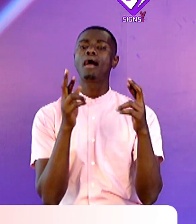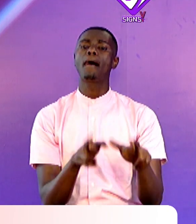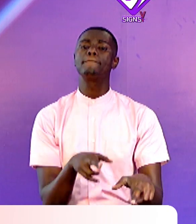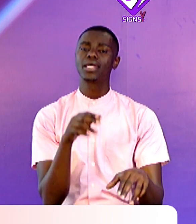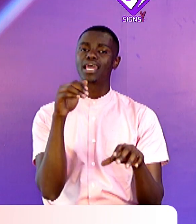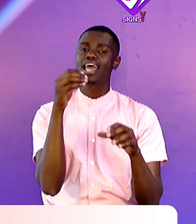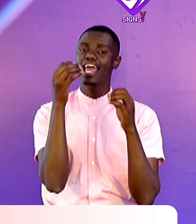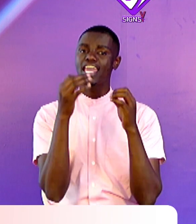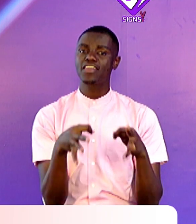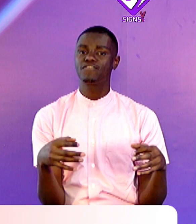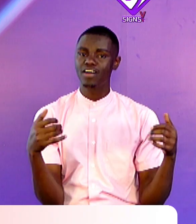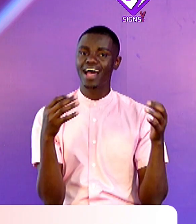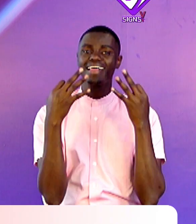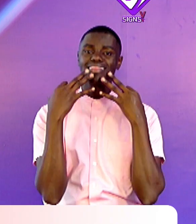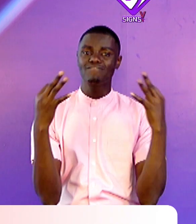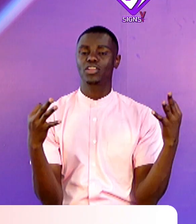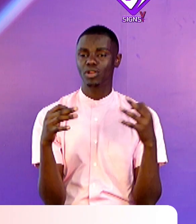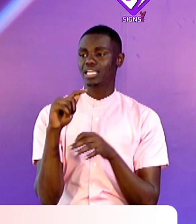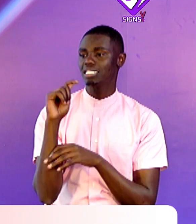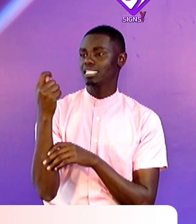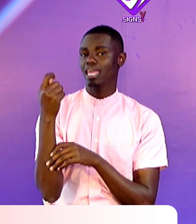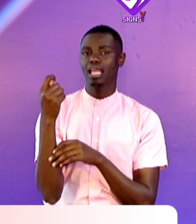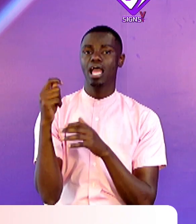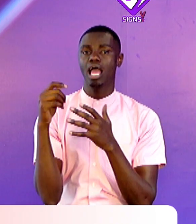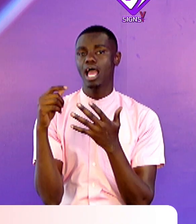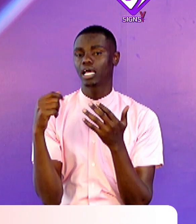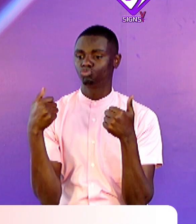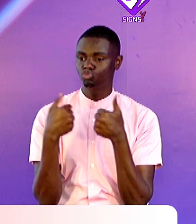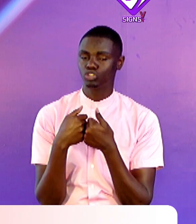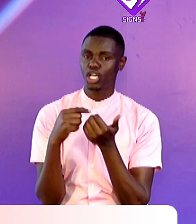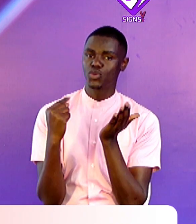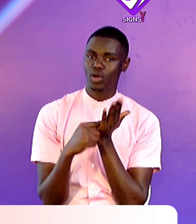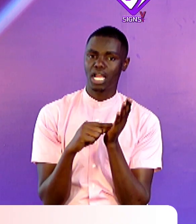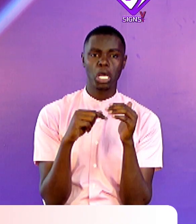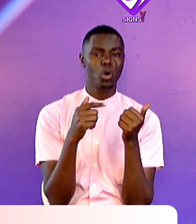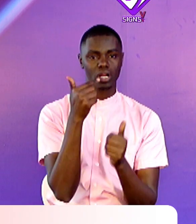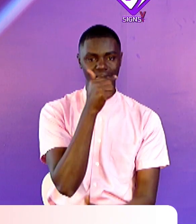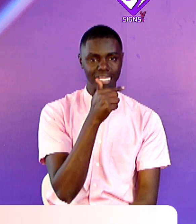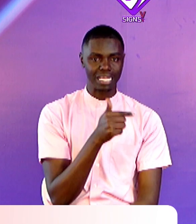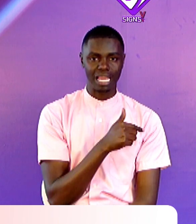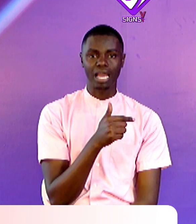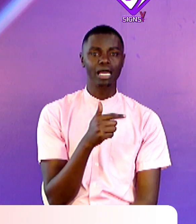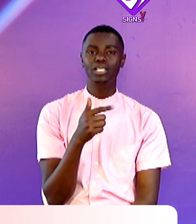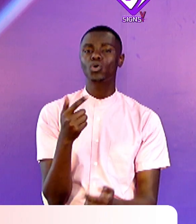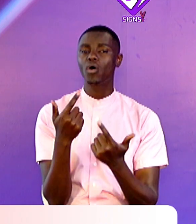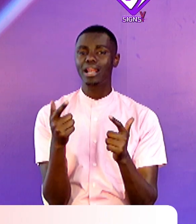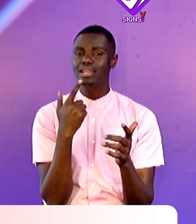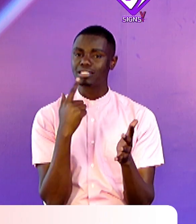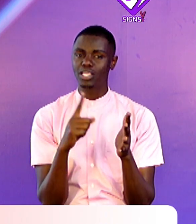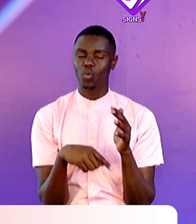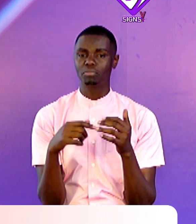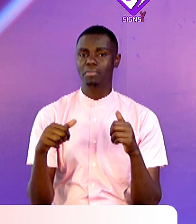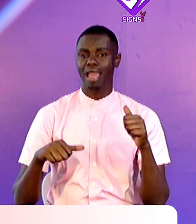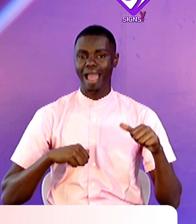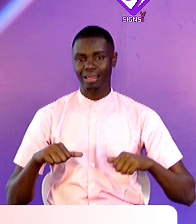the finals song. is between Kenya and Uganda or Kenya and Tanzania? You know, we are looking at scenarios. Let's say Algeria